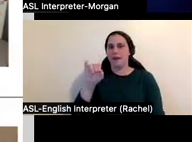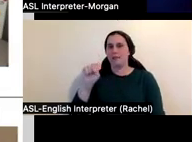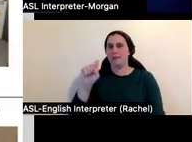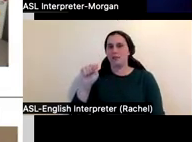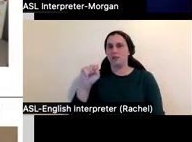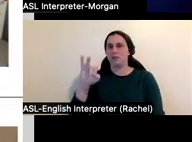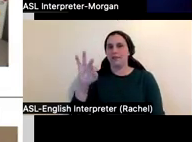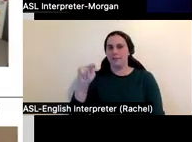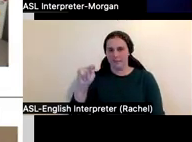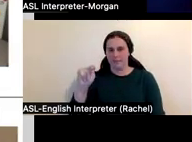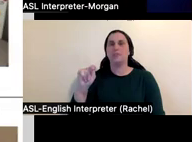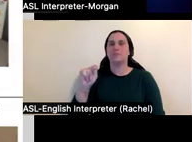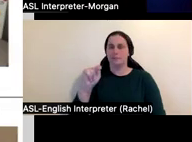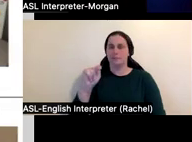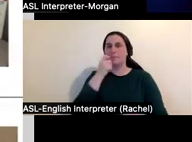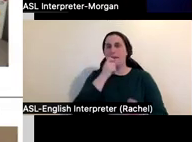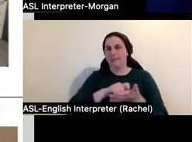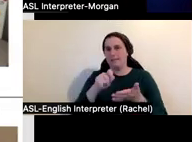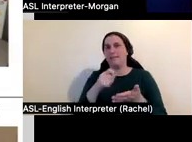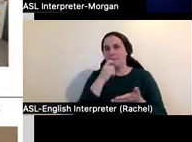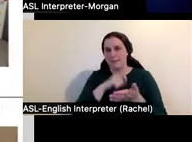now. Bleistift. Der Bleistift.